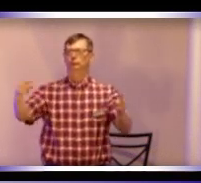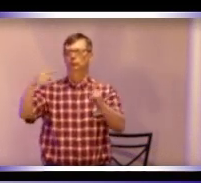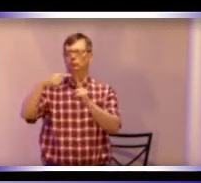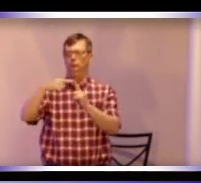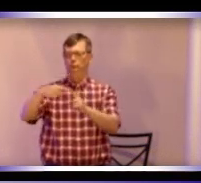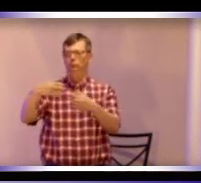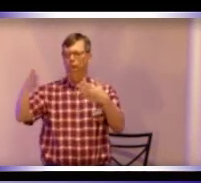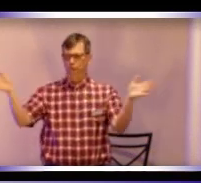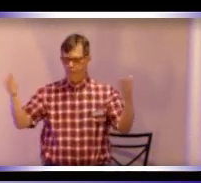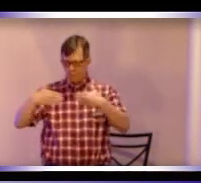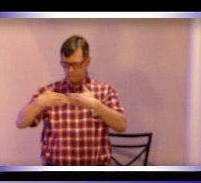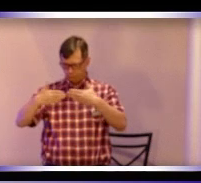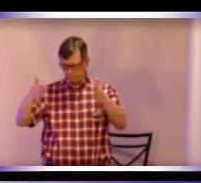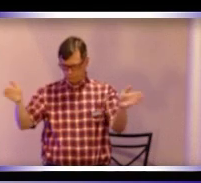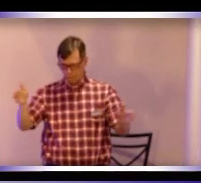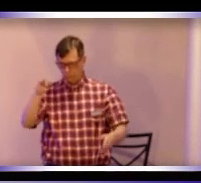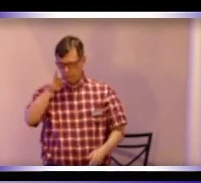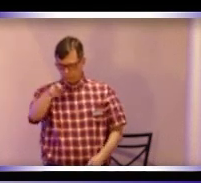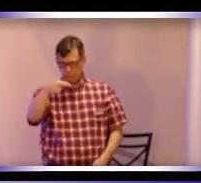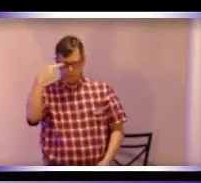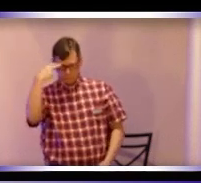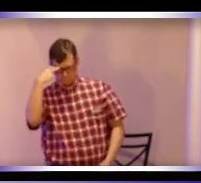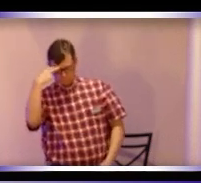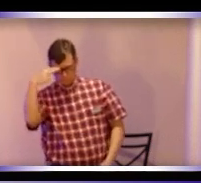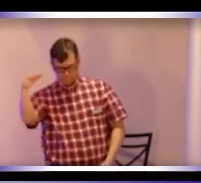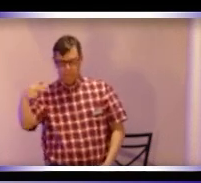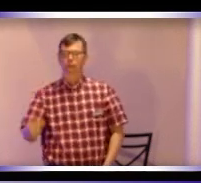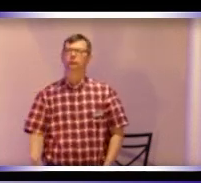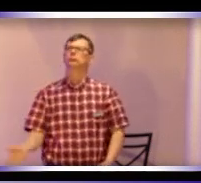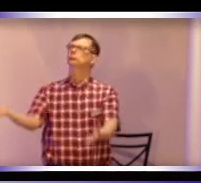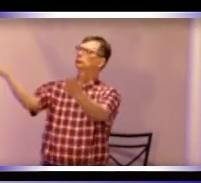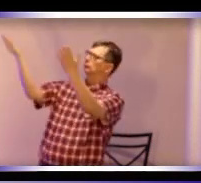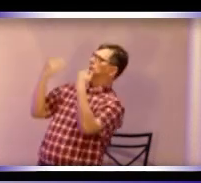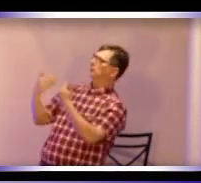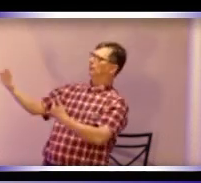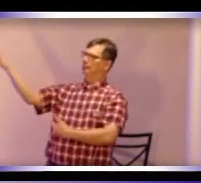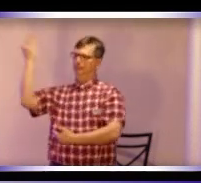open your eyes and come back into this room.